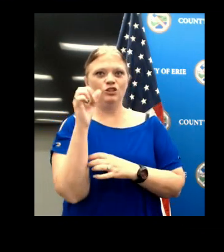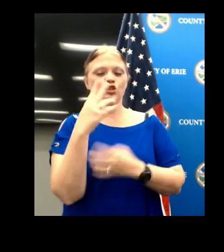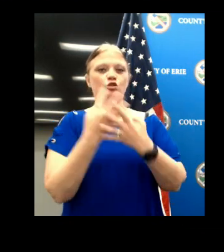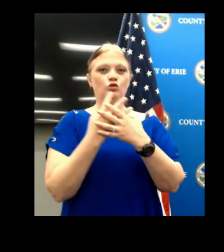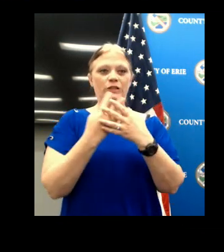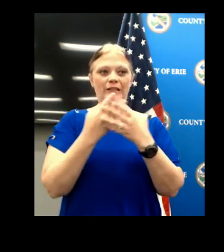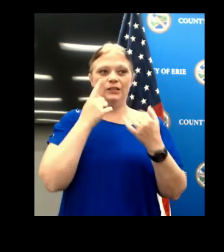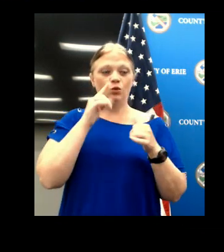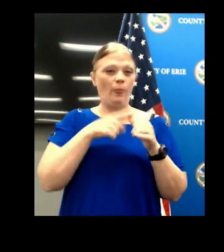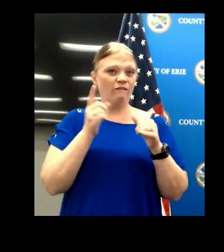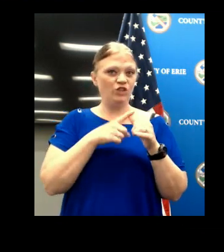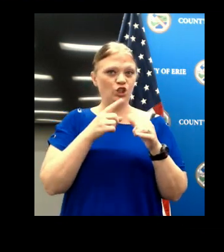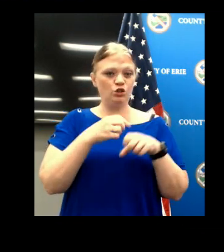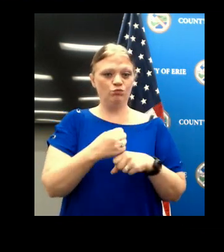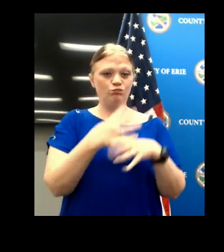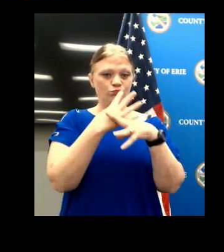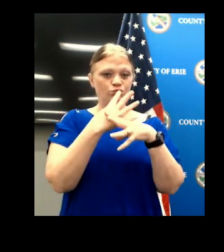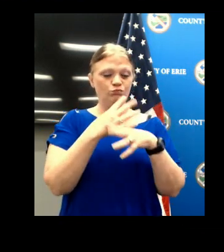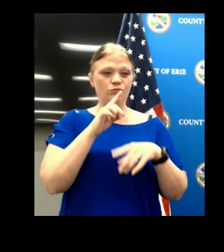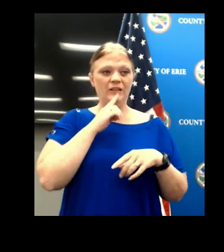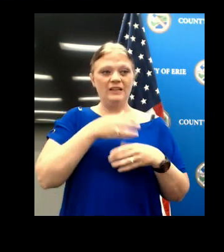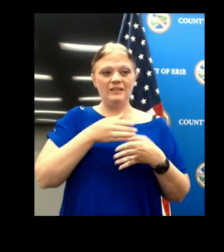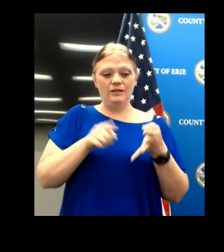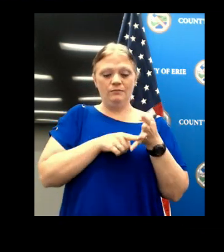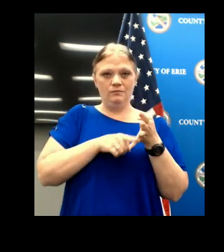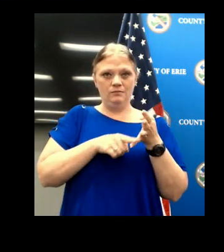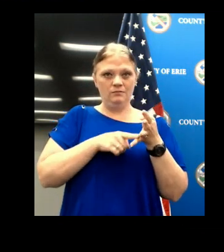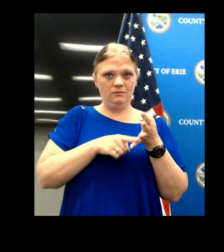cancer screening webinar is going to be at the end of the month.